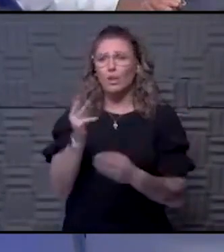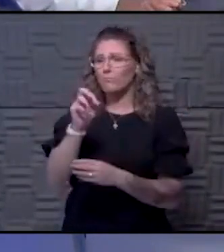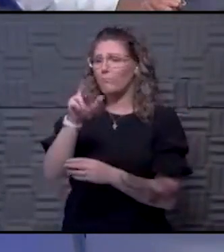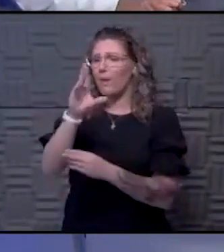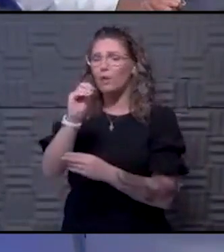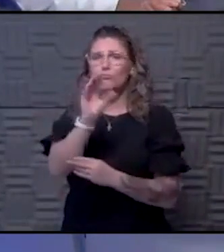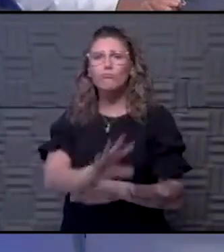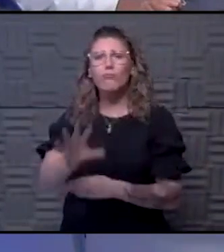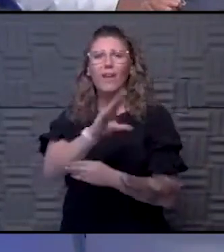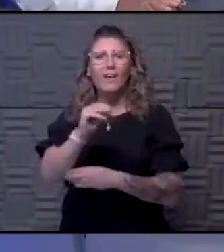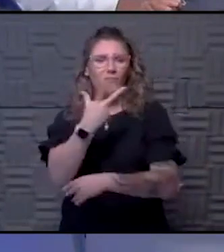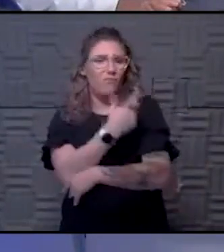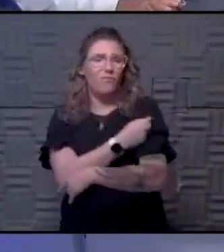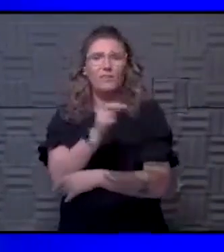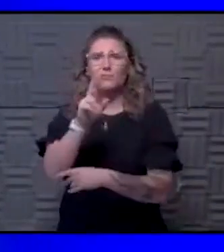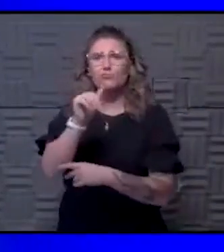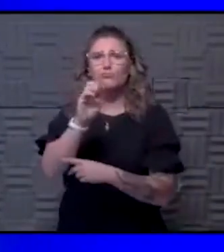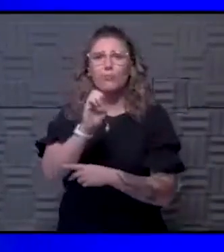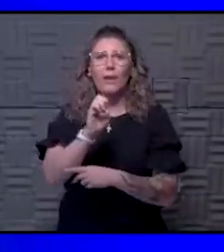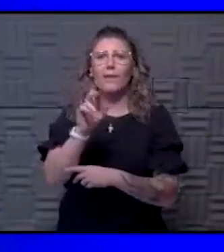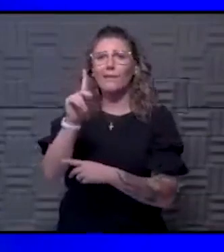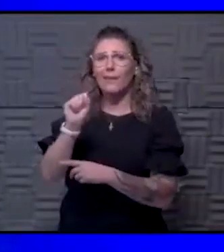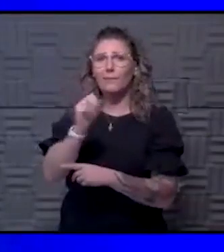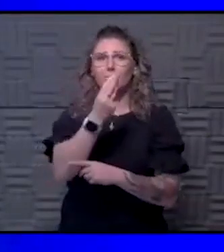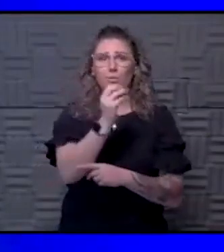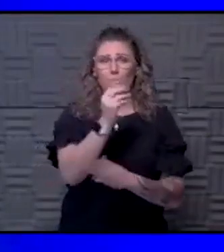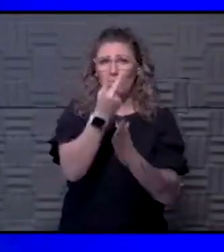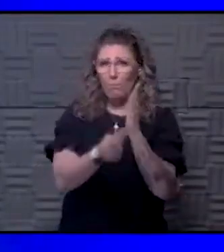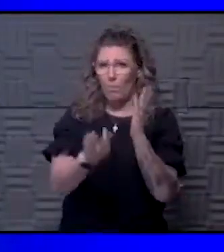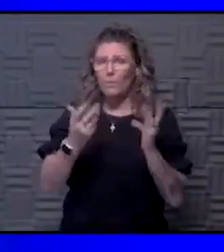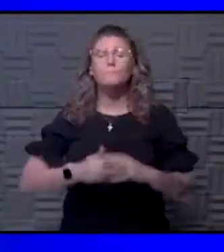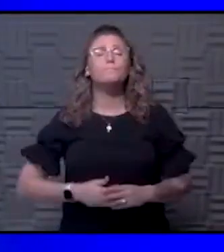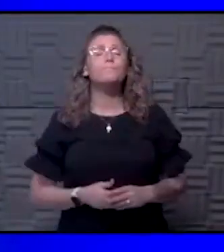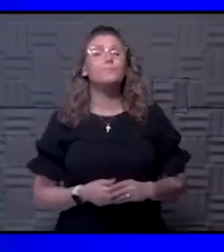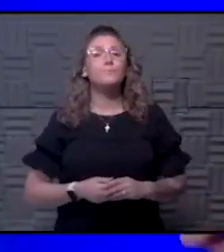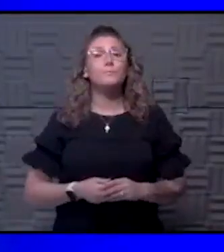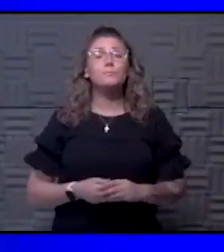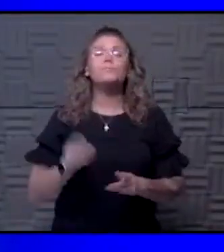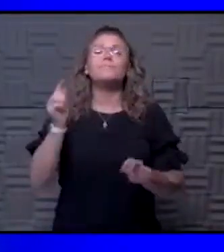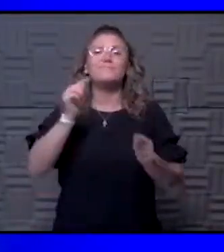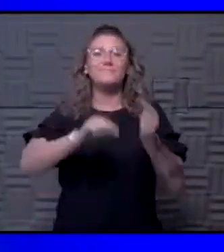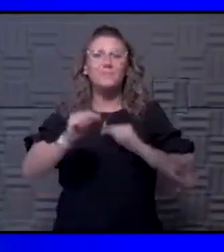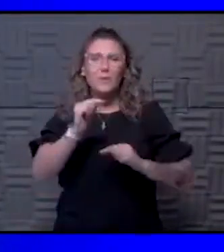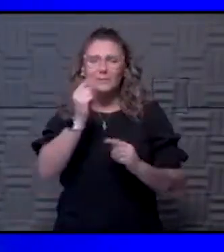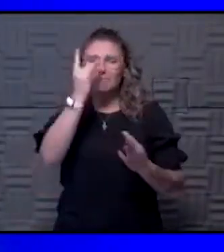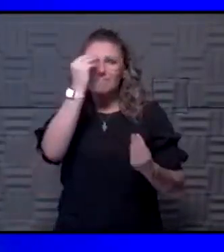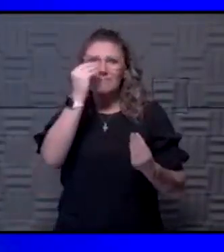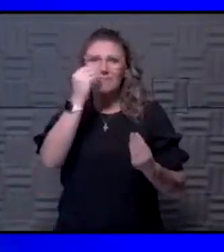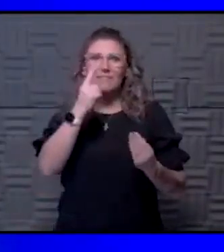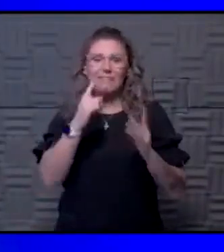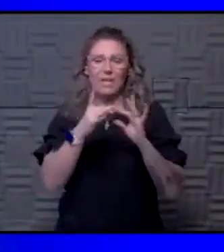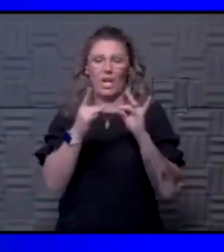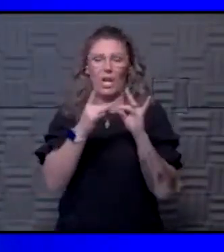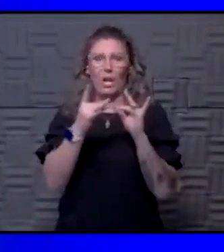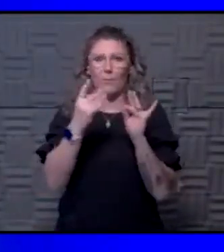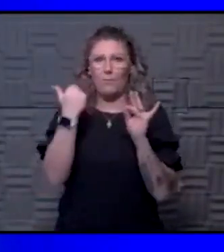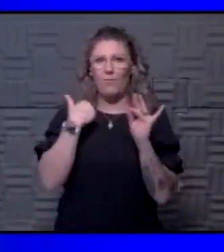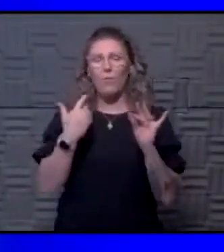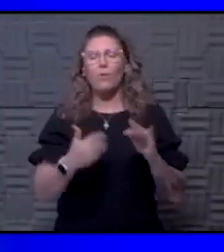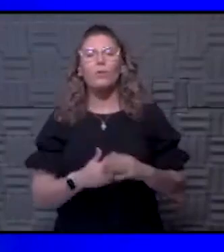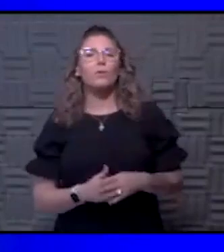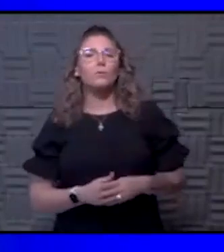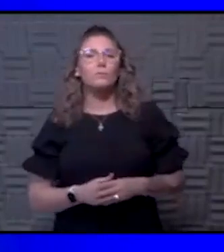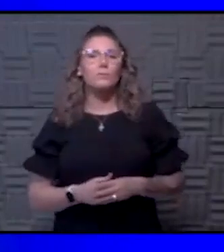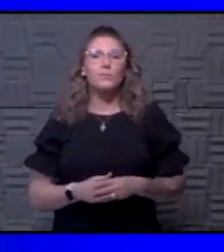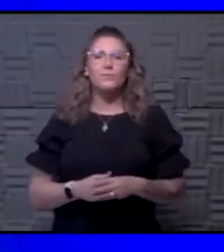about vaccination rates in Kansas and Missouri? So I think this goes back to a comment that I had before in that